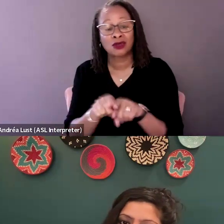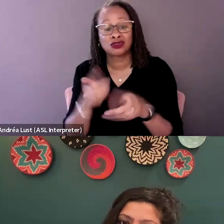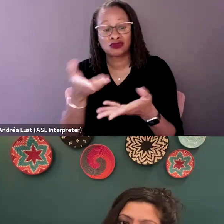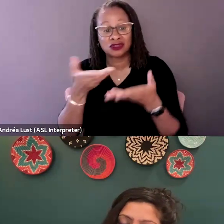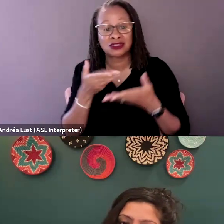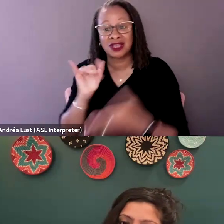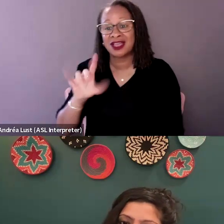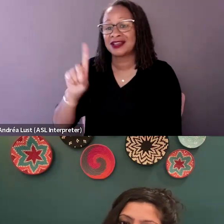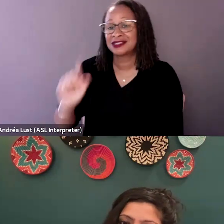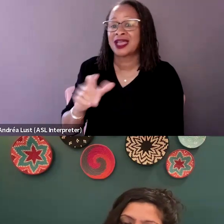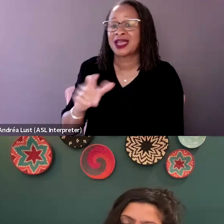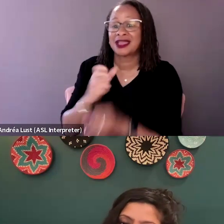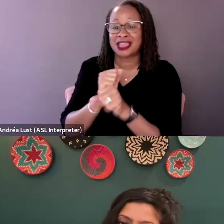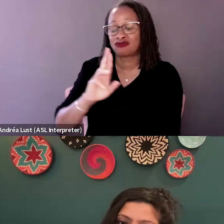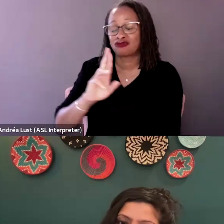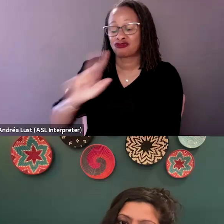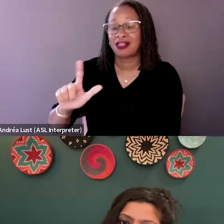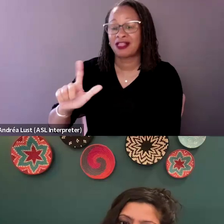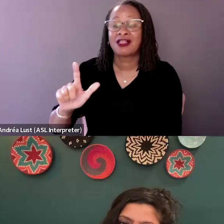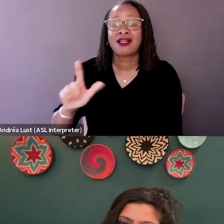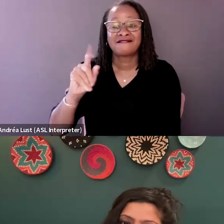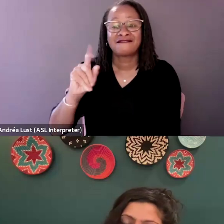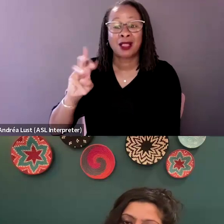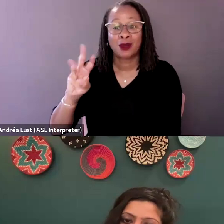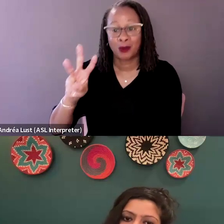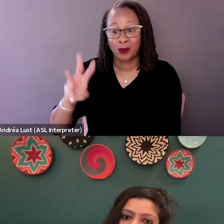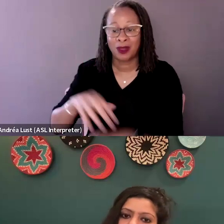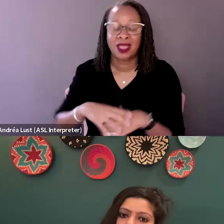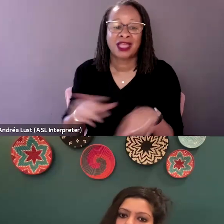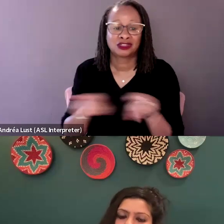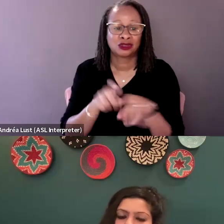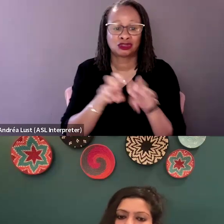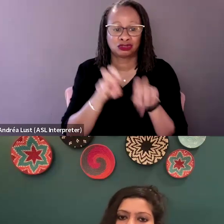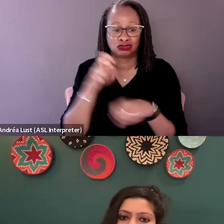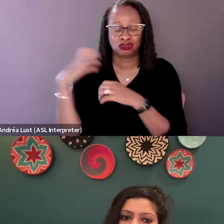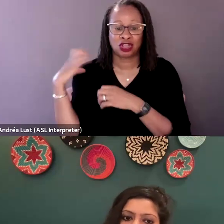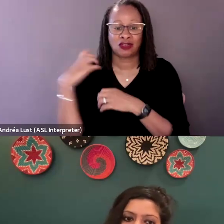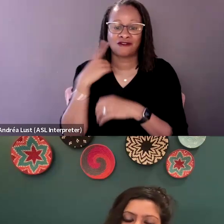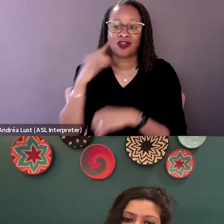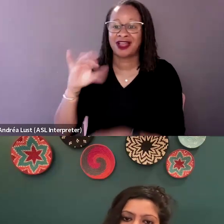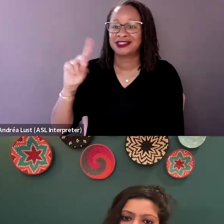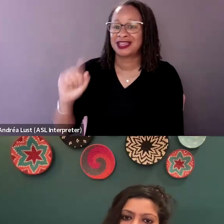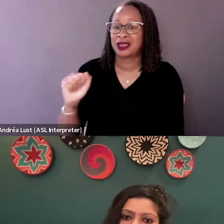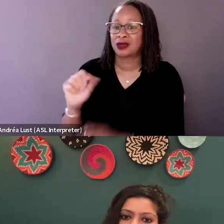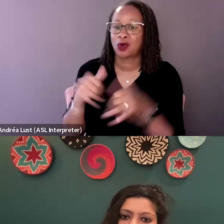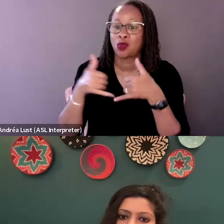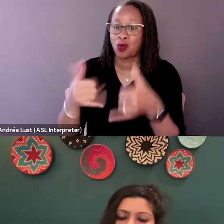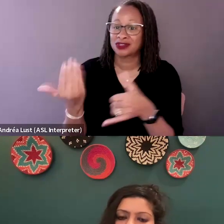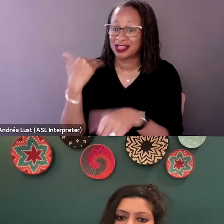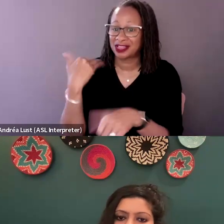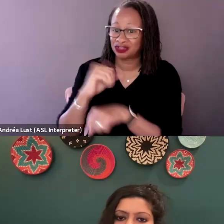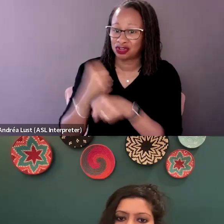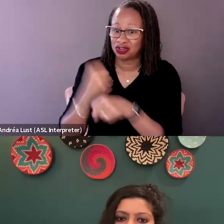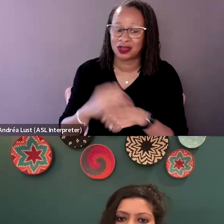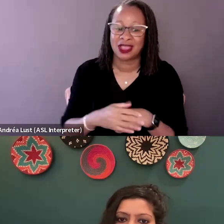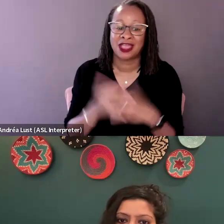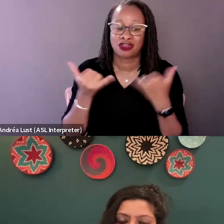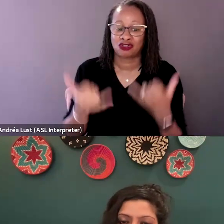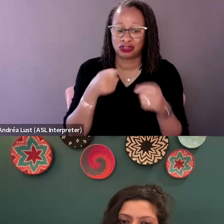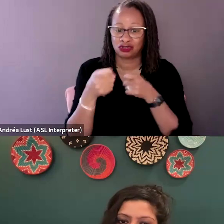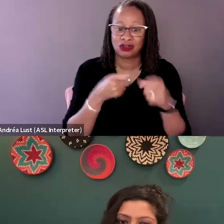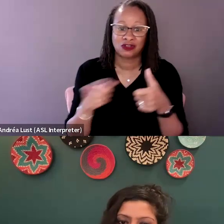Film Fund, Catapult, Hot Docs, Doc Society, essentially almost all the funds you kind of dream of getting as